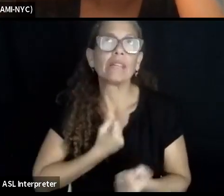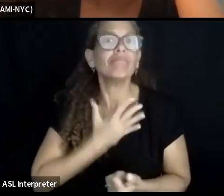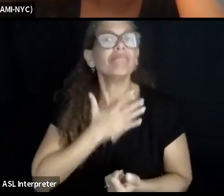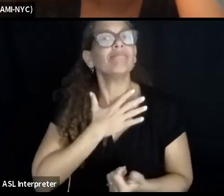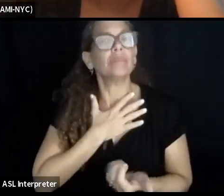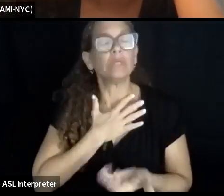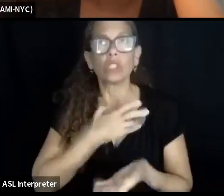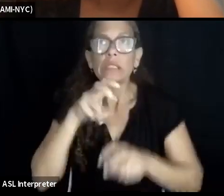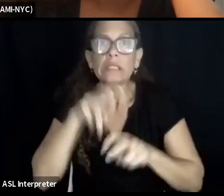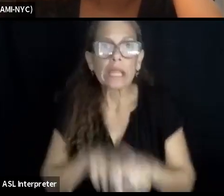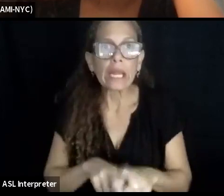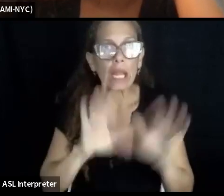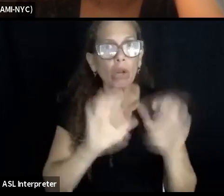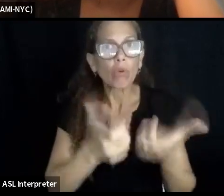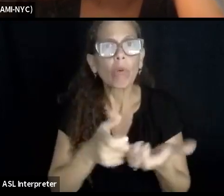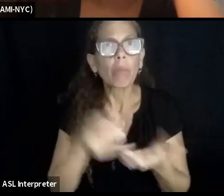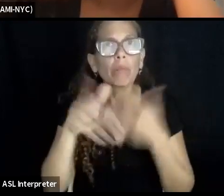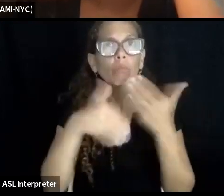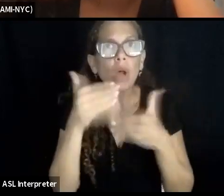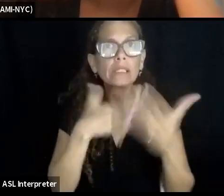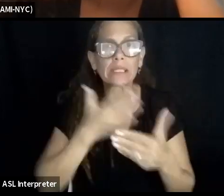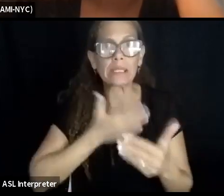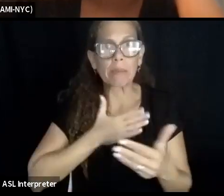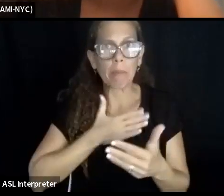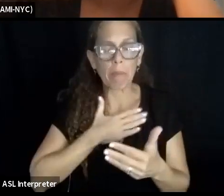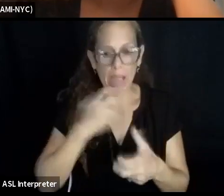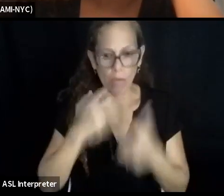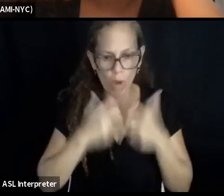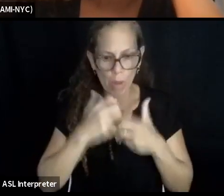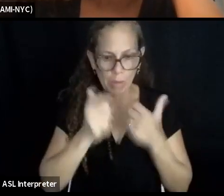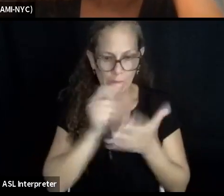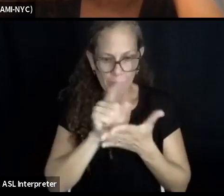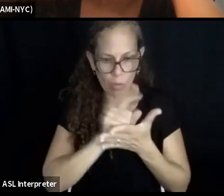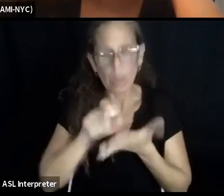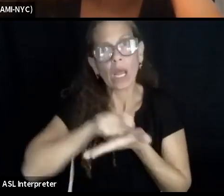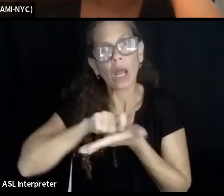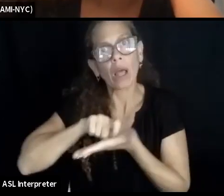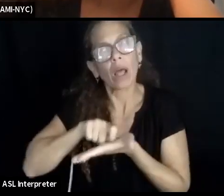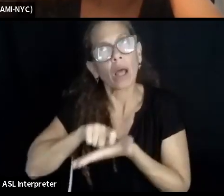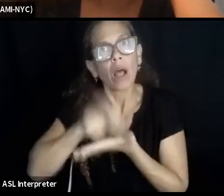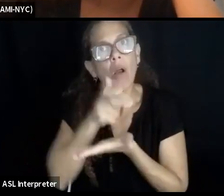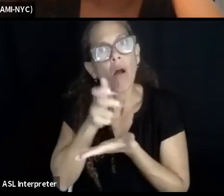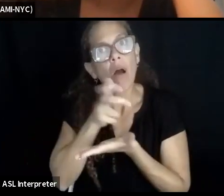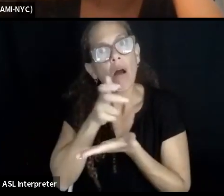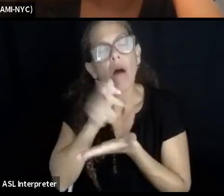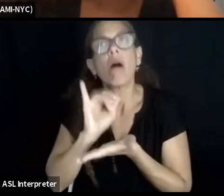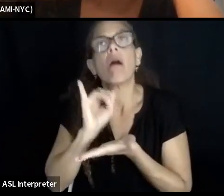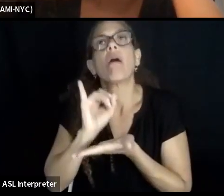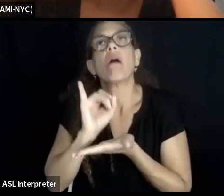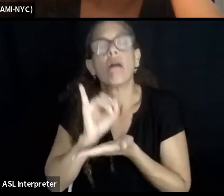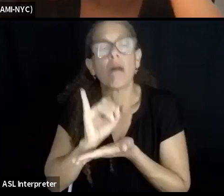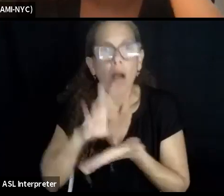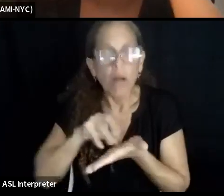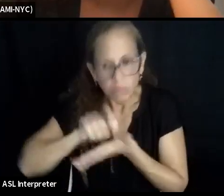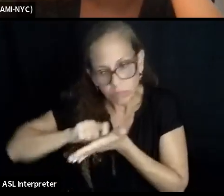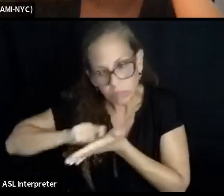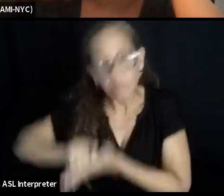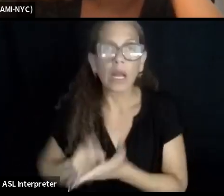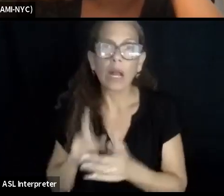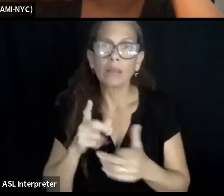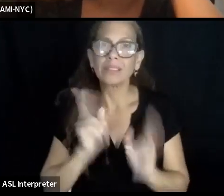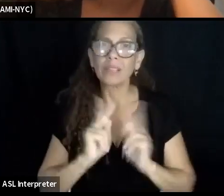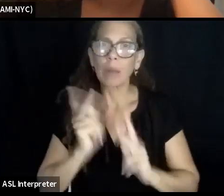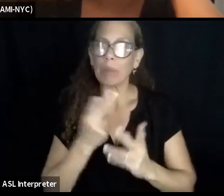just sitting in a group and processing my problems every week. And so that's what I liked about it, but some people